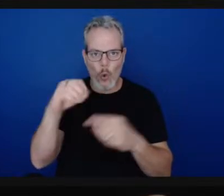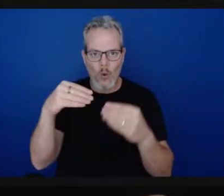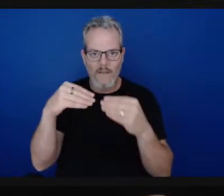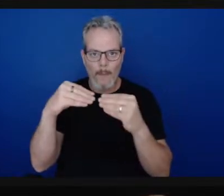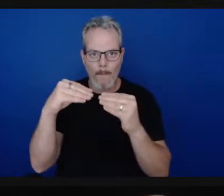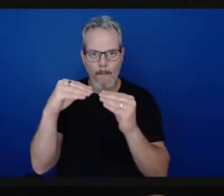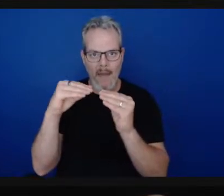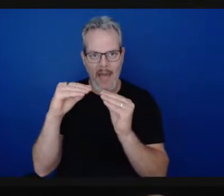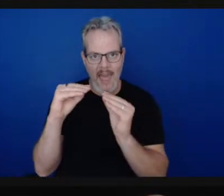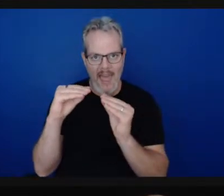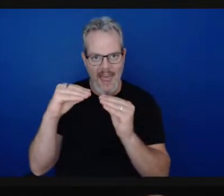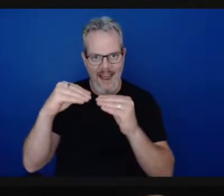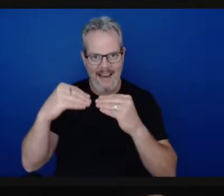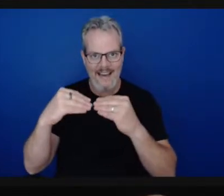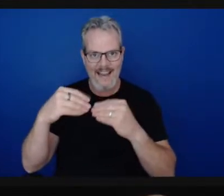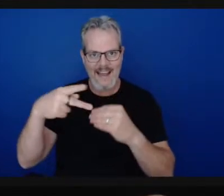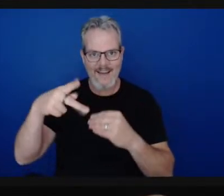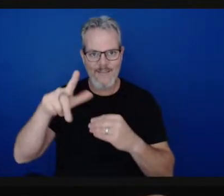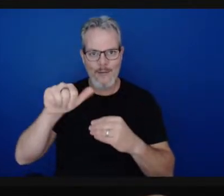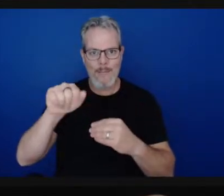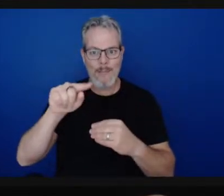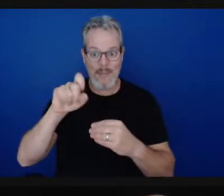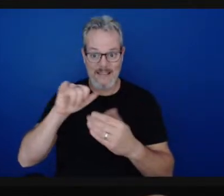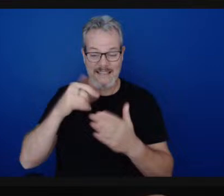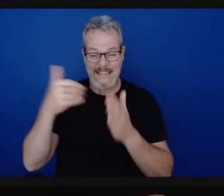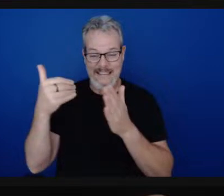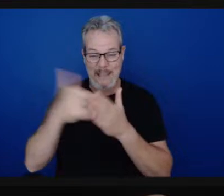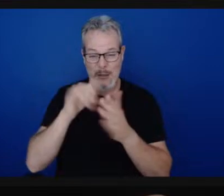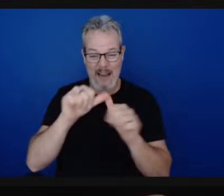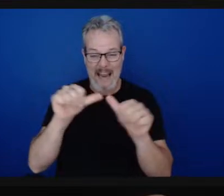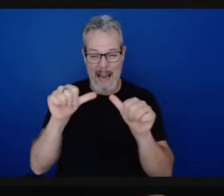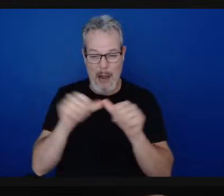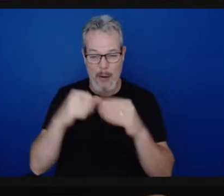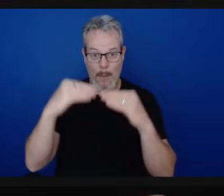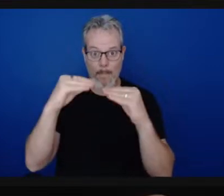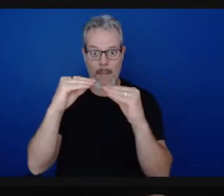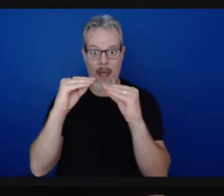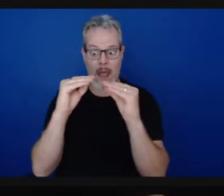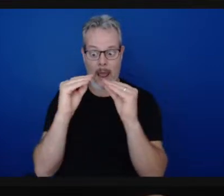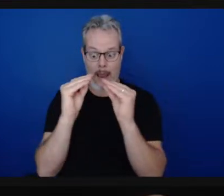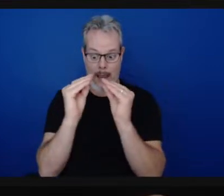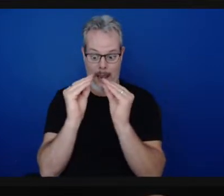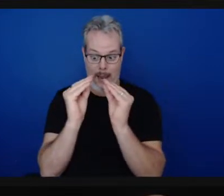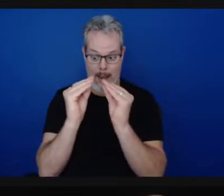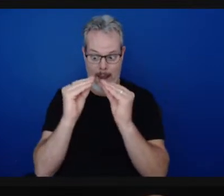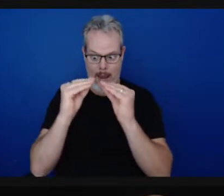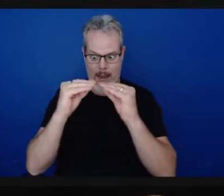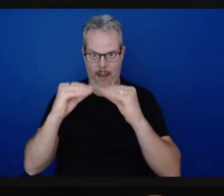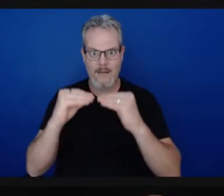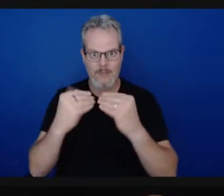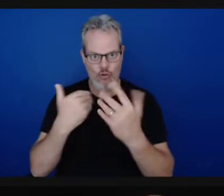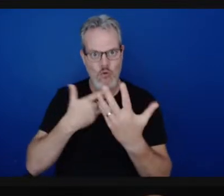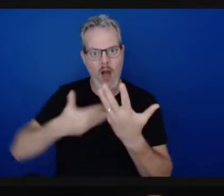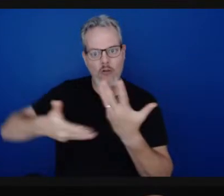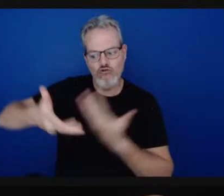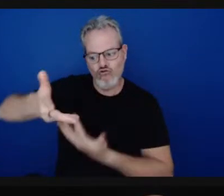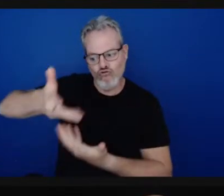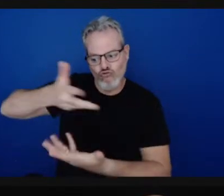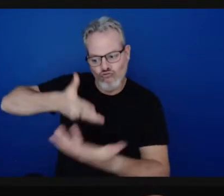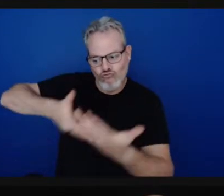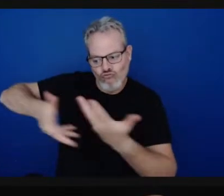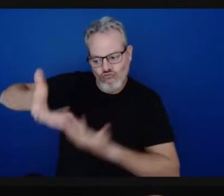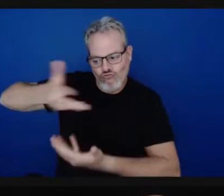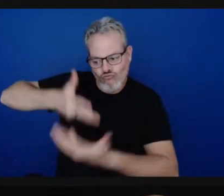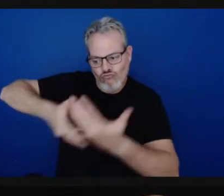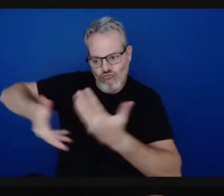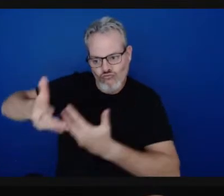in fact, it's near the area where it bends the most. So there's a little interplay happening there between Kilauea's magma